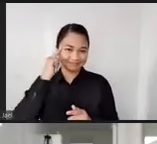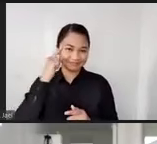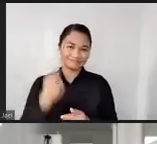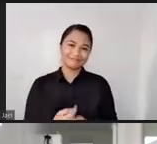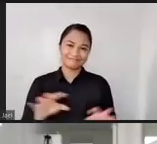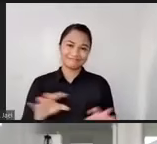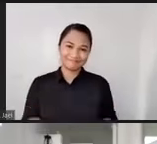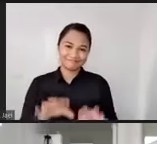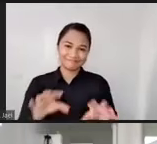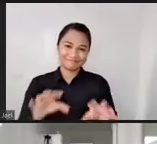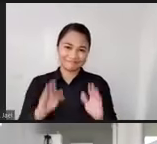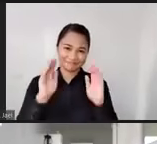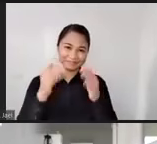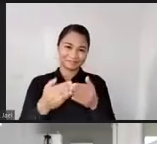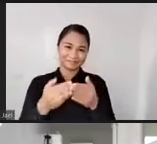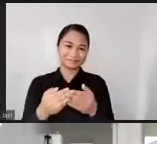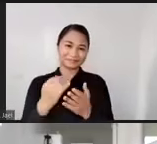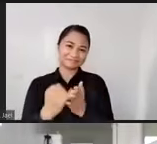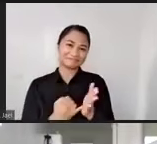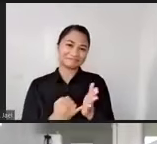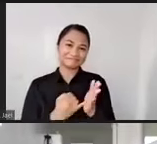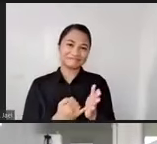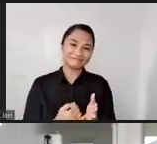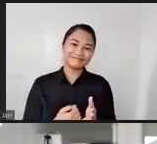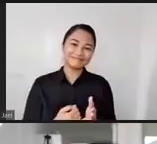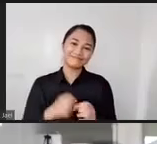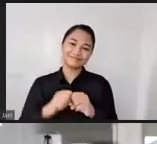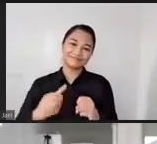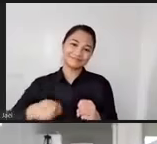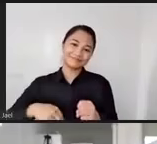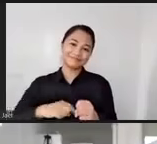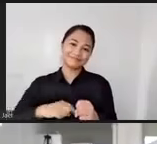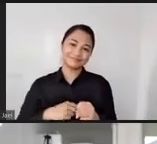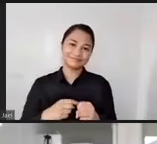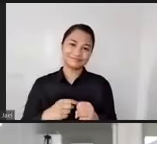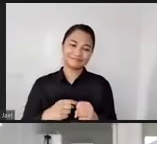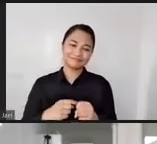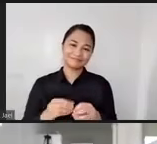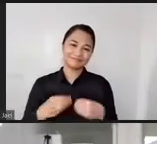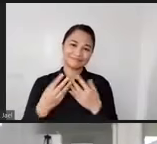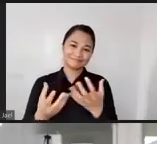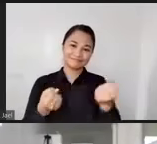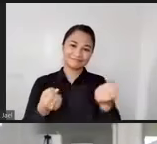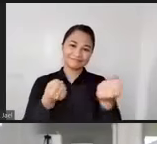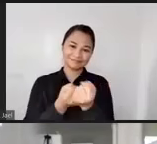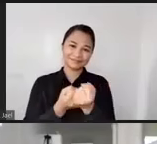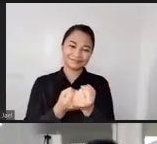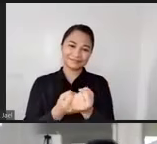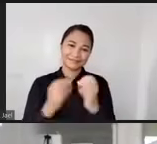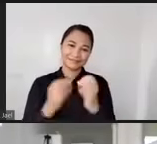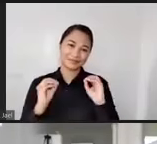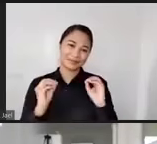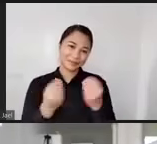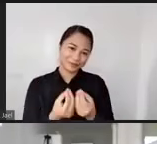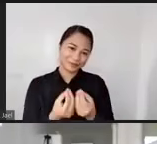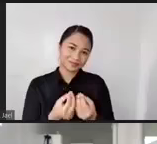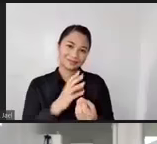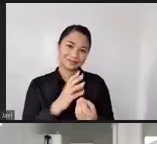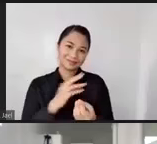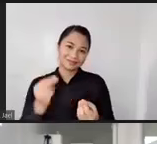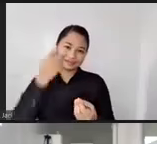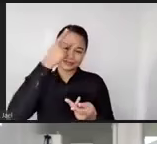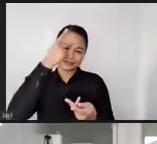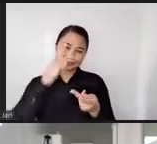organizations and causes that I know and trust. Yes, Ms. Mikey, you're right, because kanina si Jeff